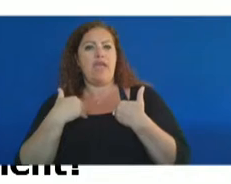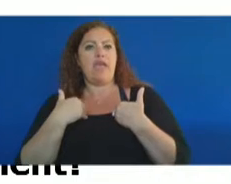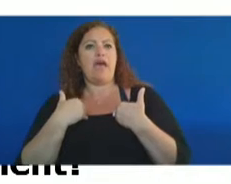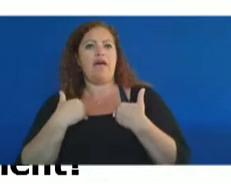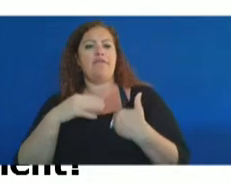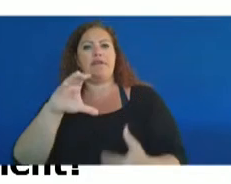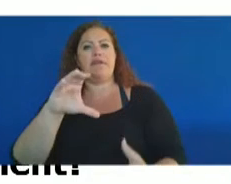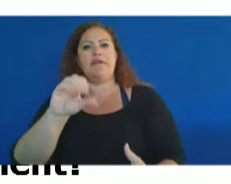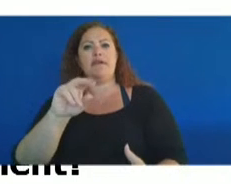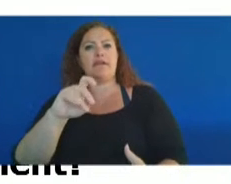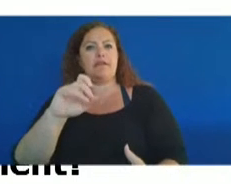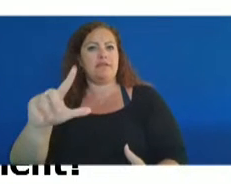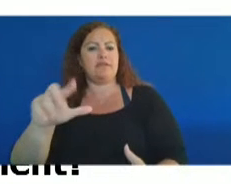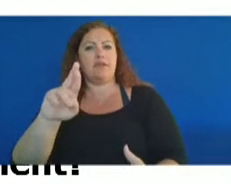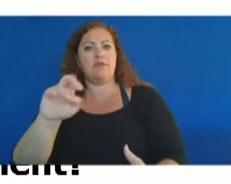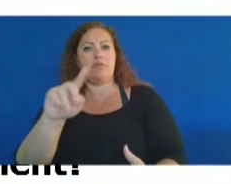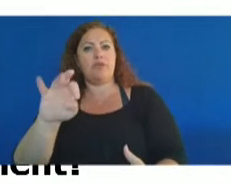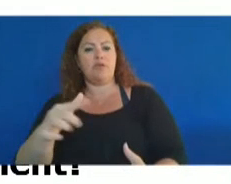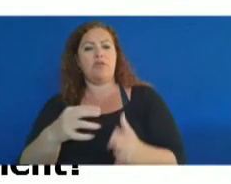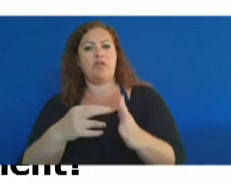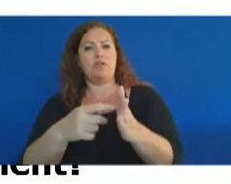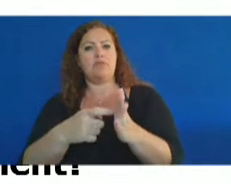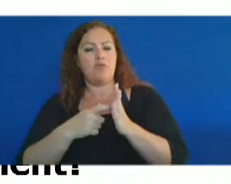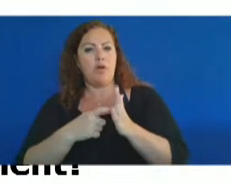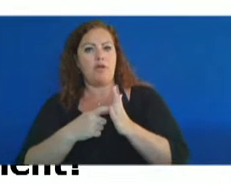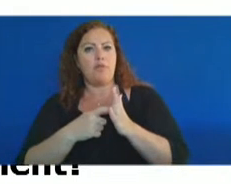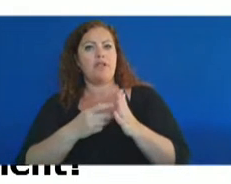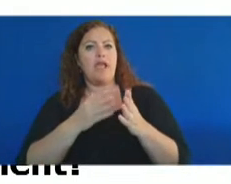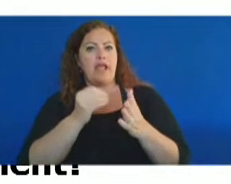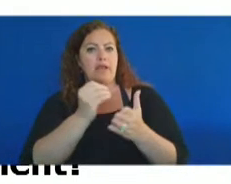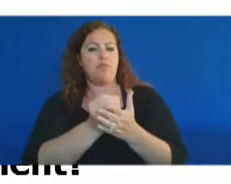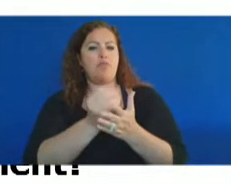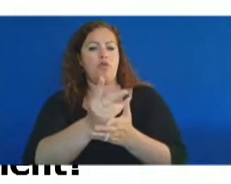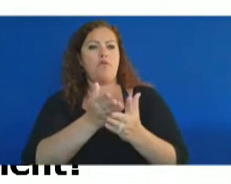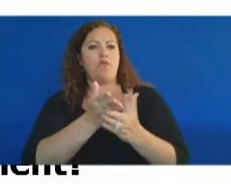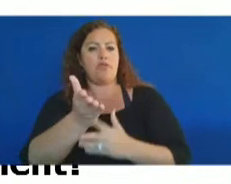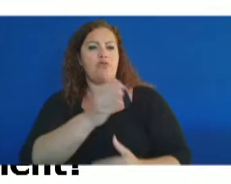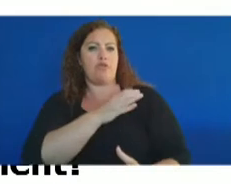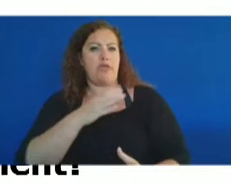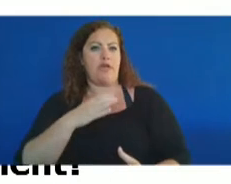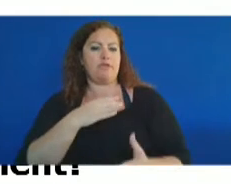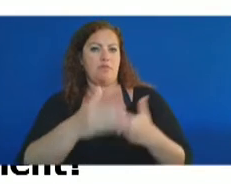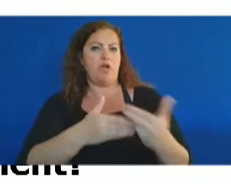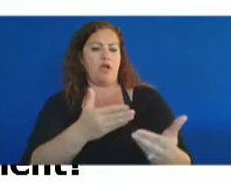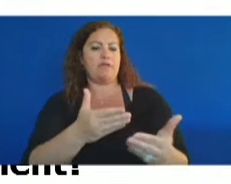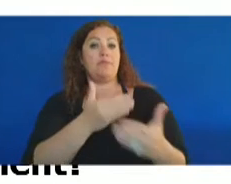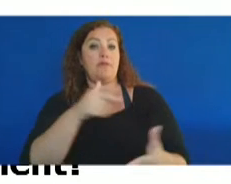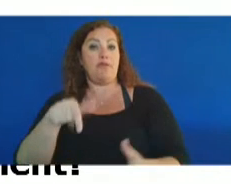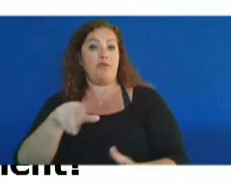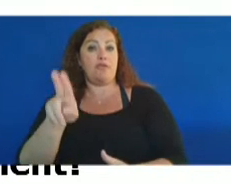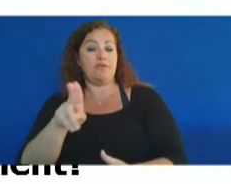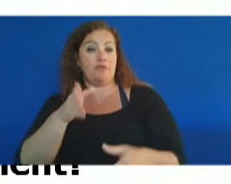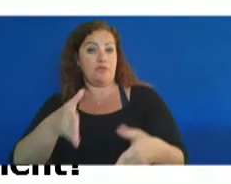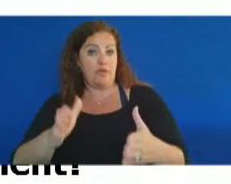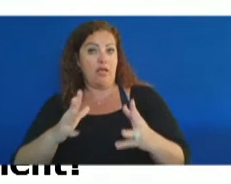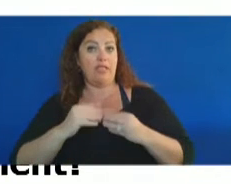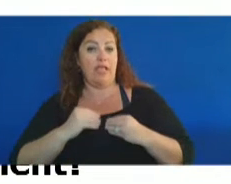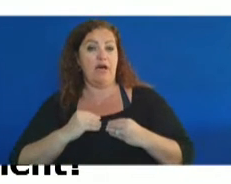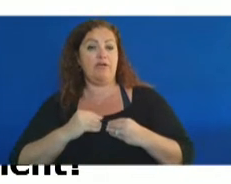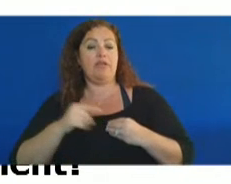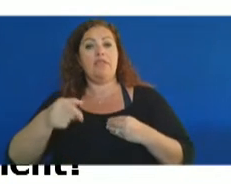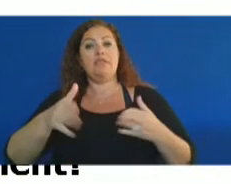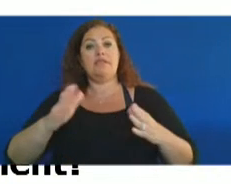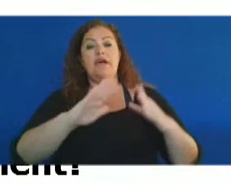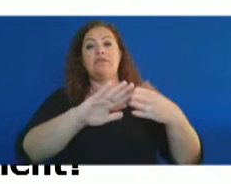required and approval by Council through the conditional resoning process before this use would be allowed this allows the community